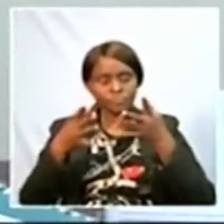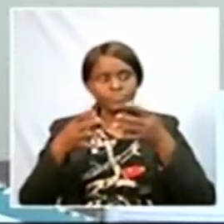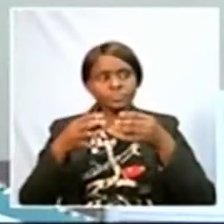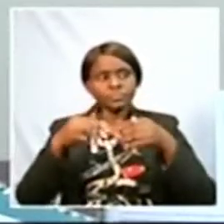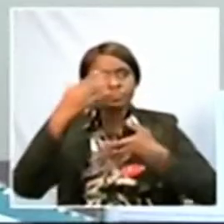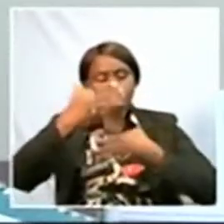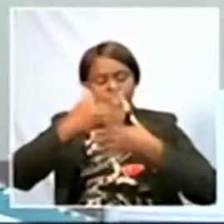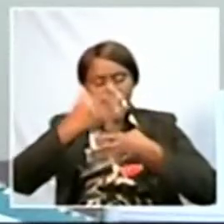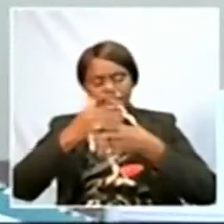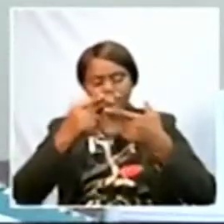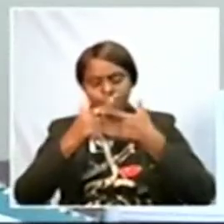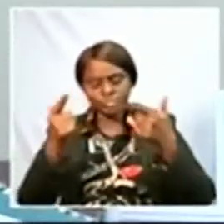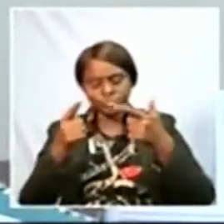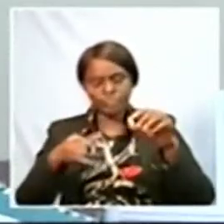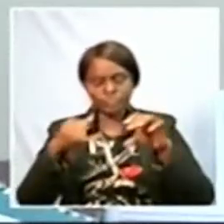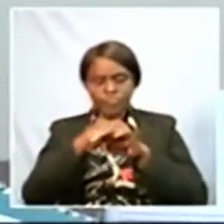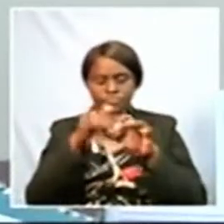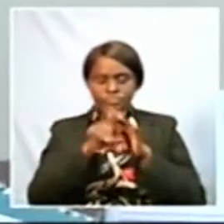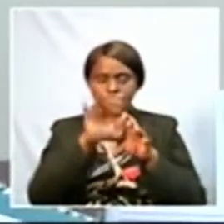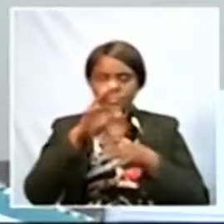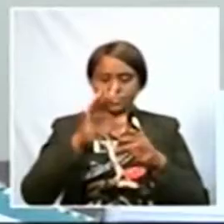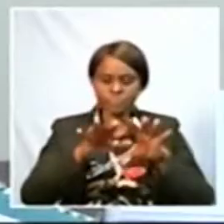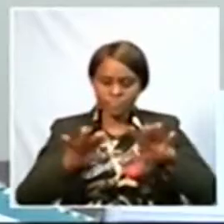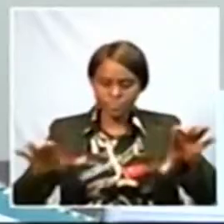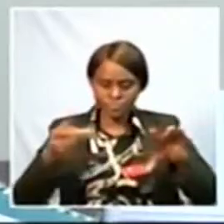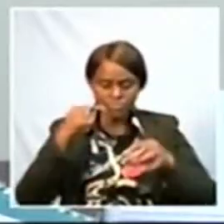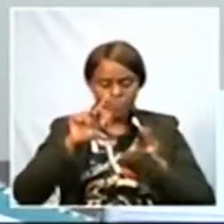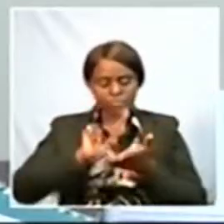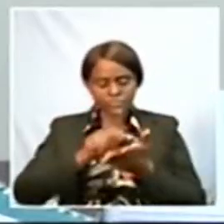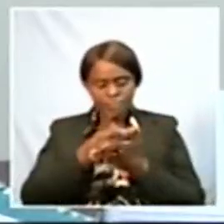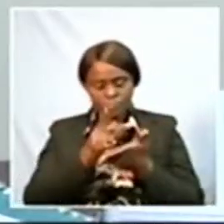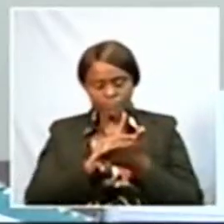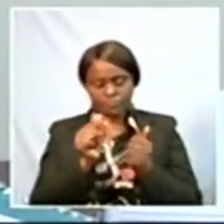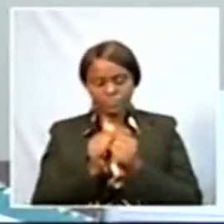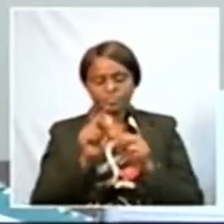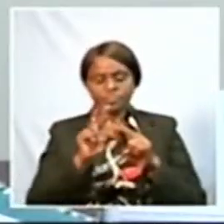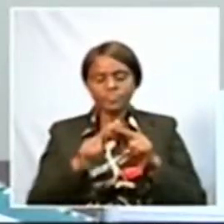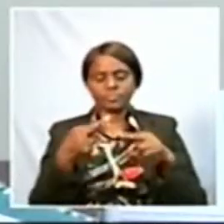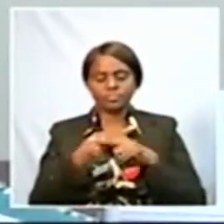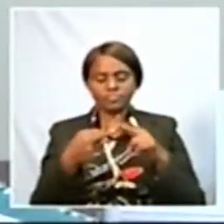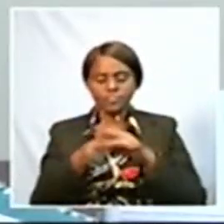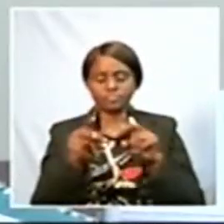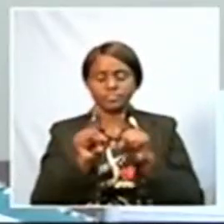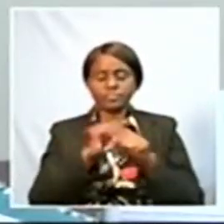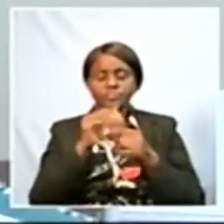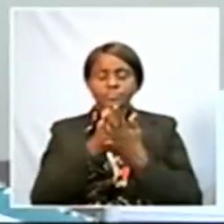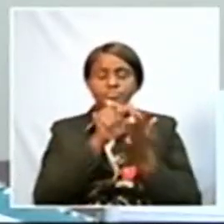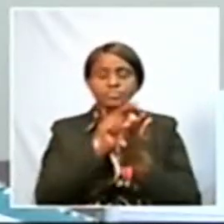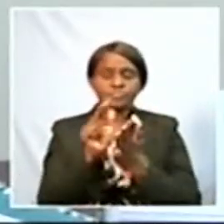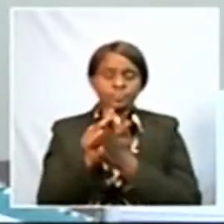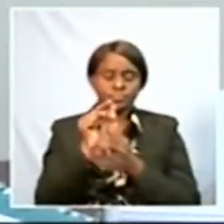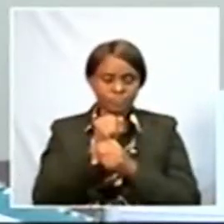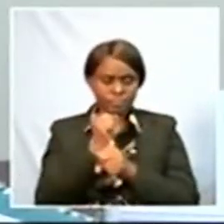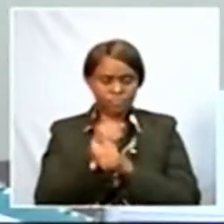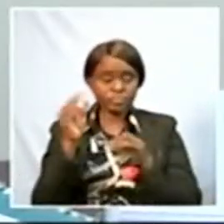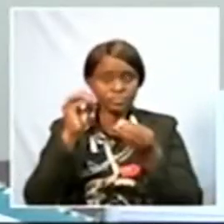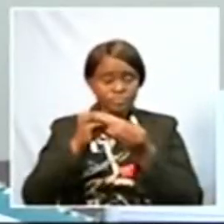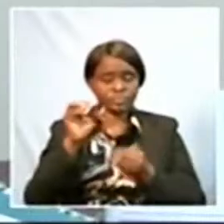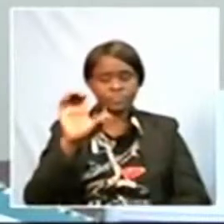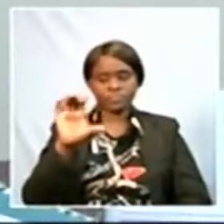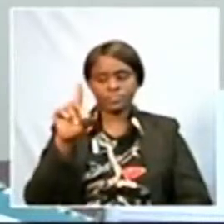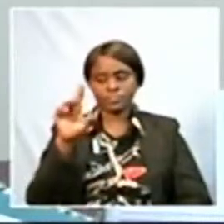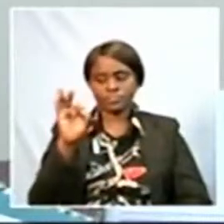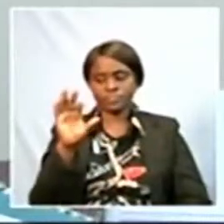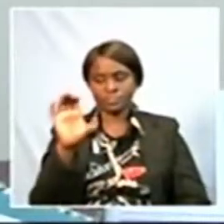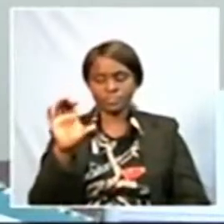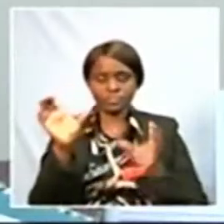larger windows, and inclusion of the verandas for the kitchen and living room. The approval process for additional works from the CDFC